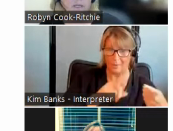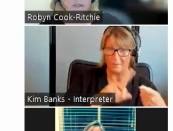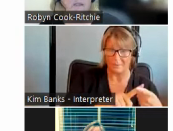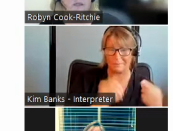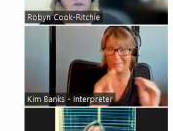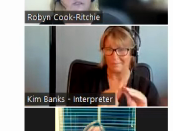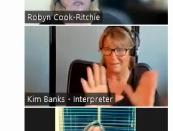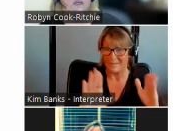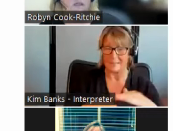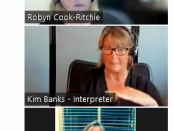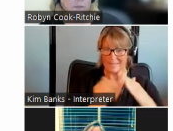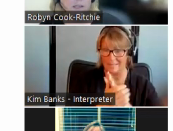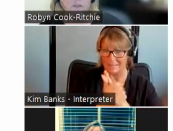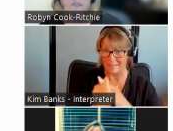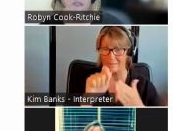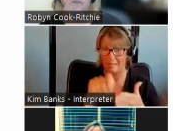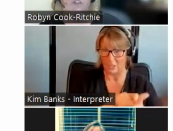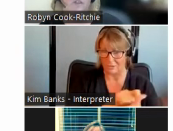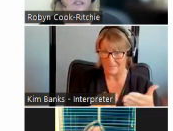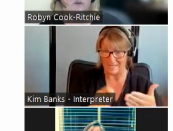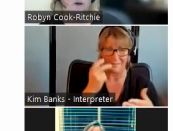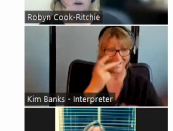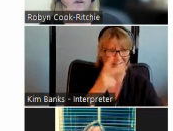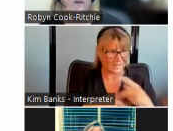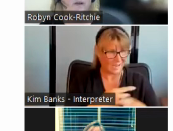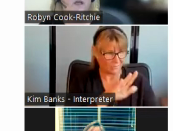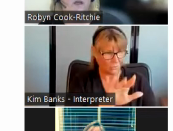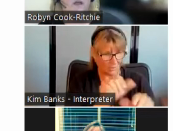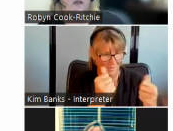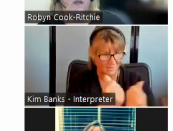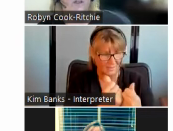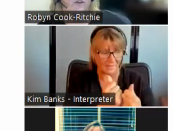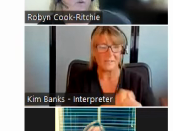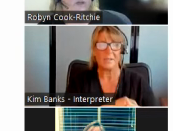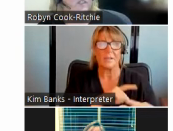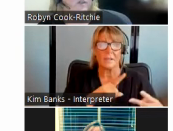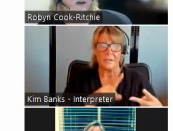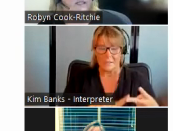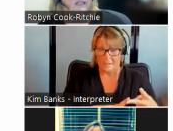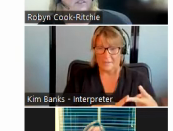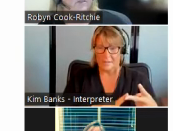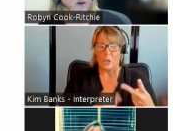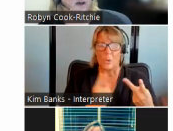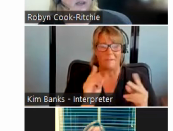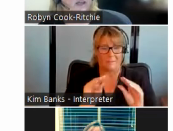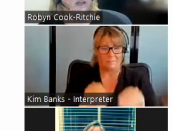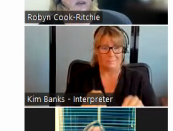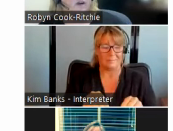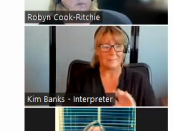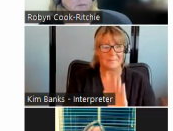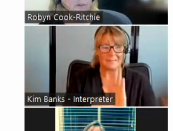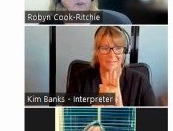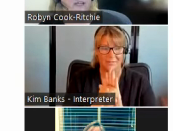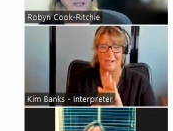literacy and basic skills, if that's the type of agency you are. You're going to identify